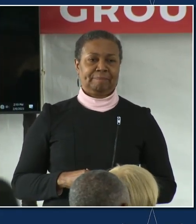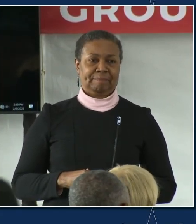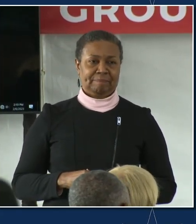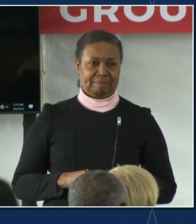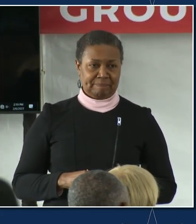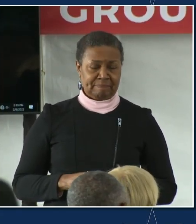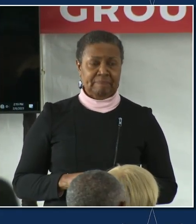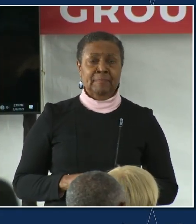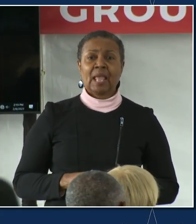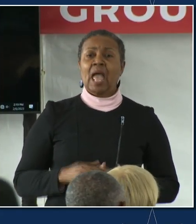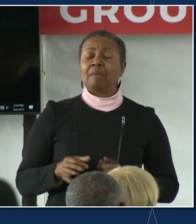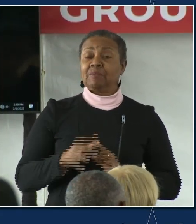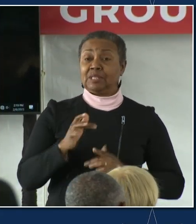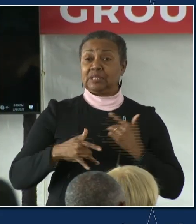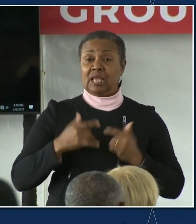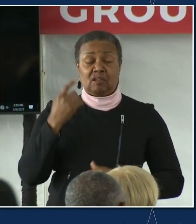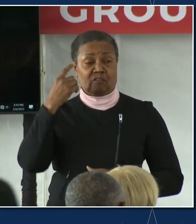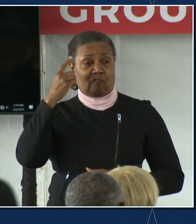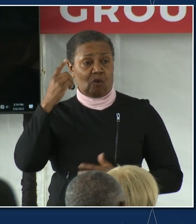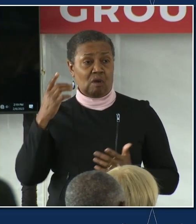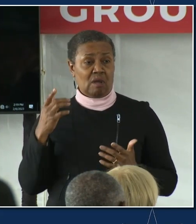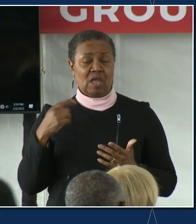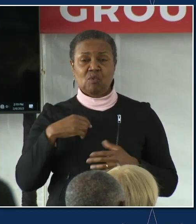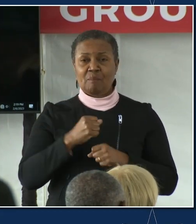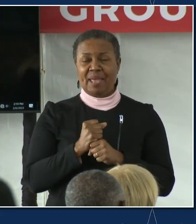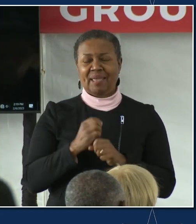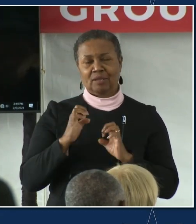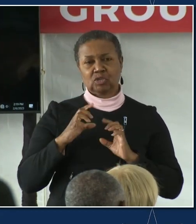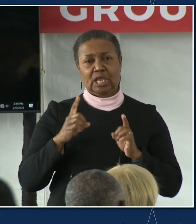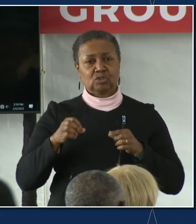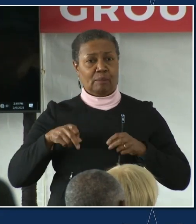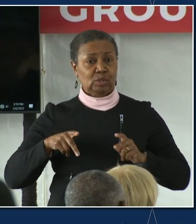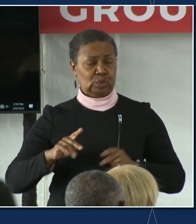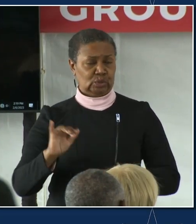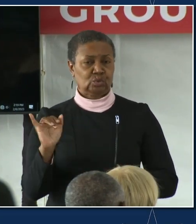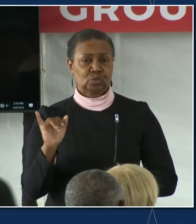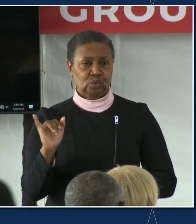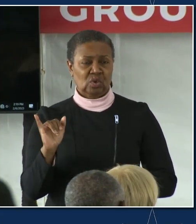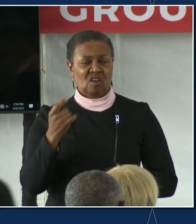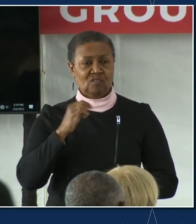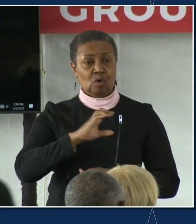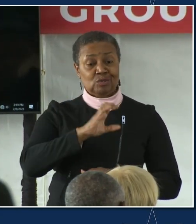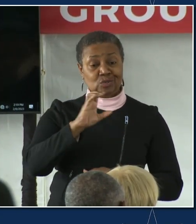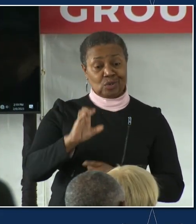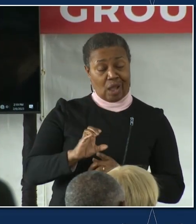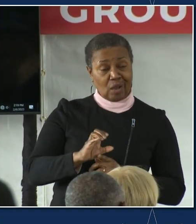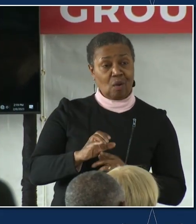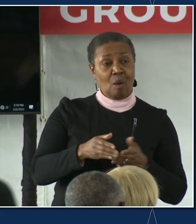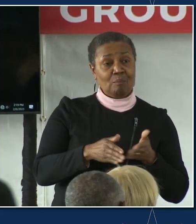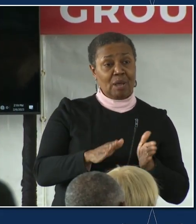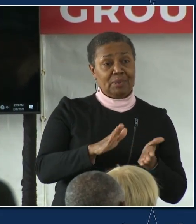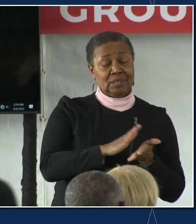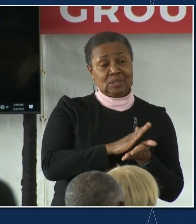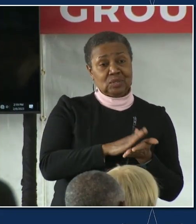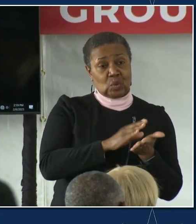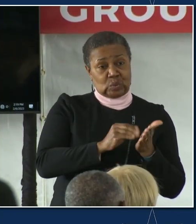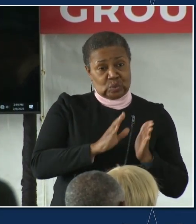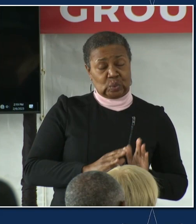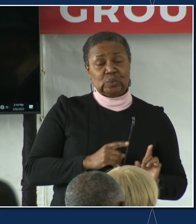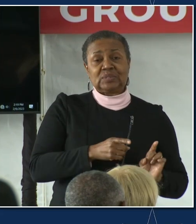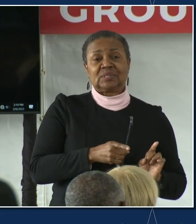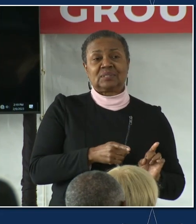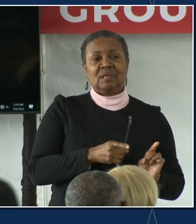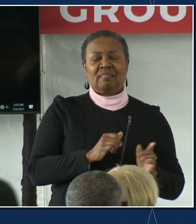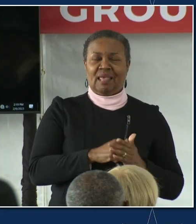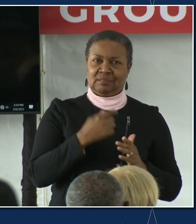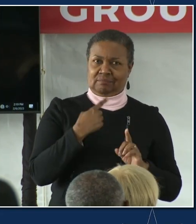And what I'm especially excited about is it's going to create educational opportunities for Chicago public school students.